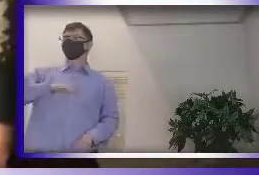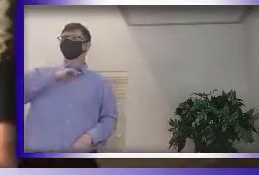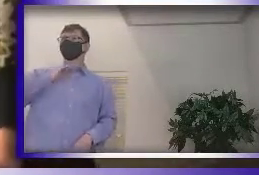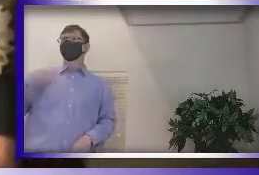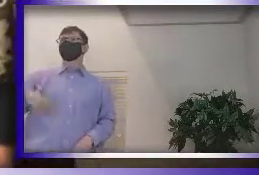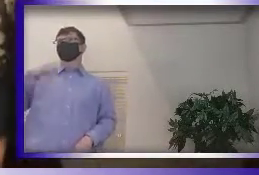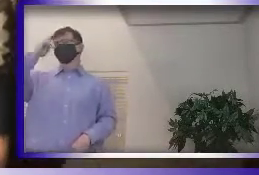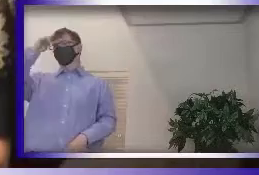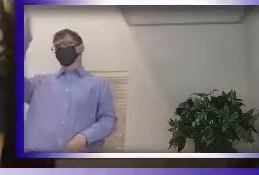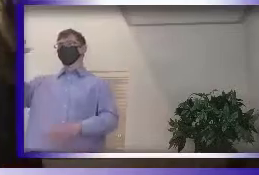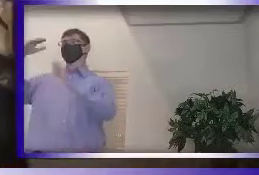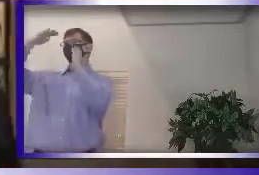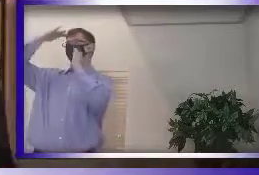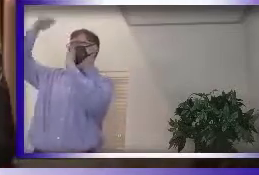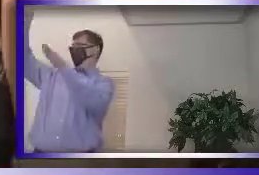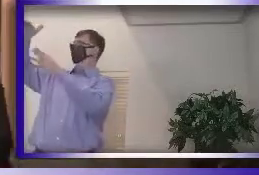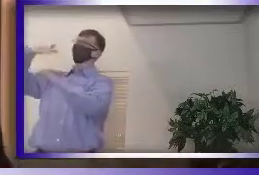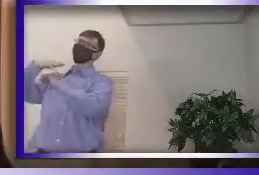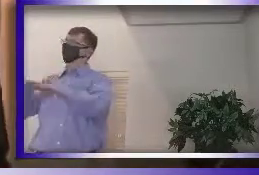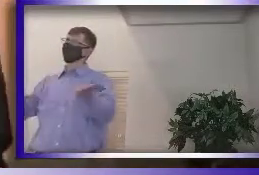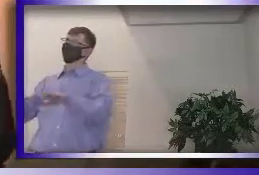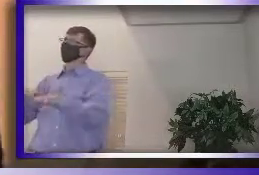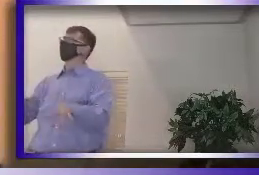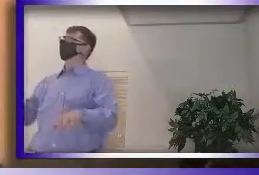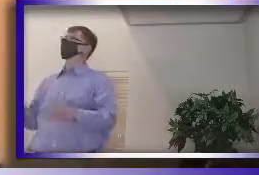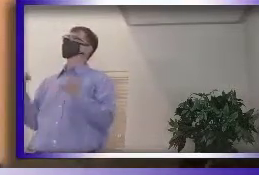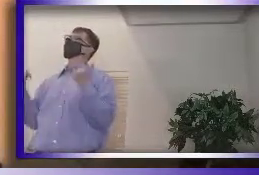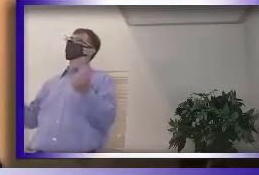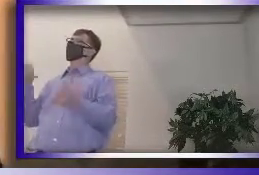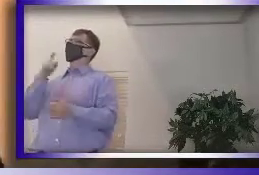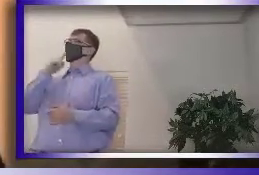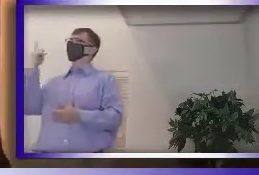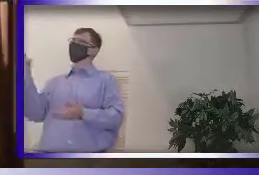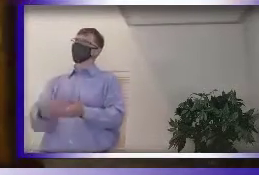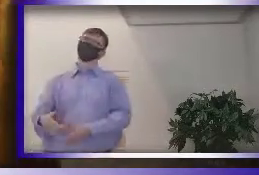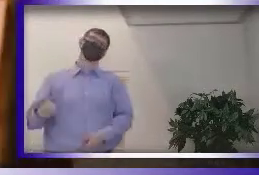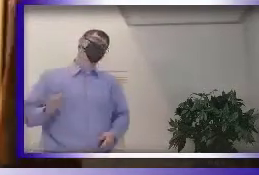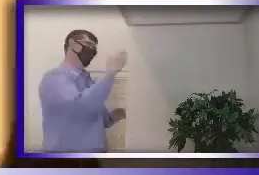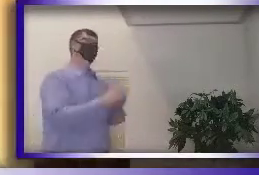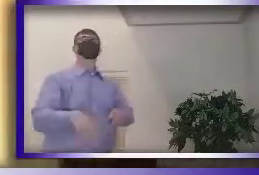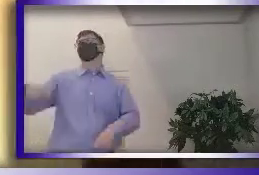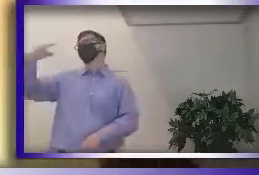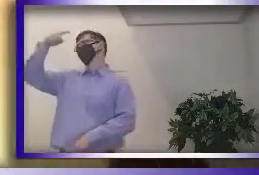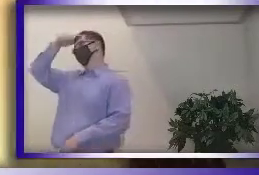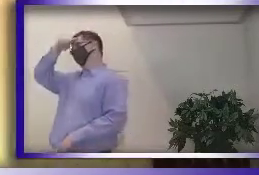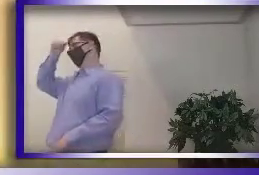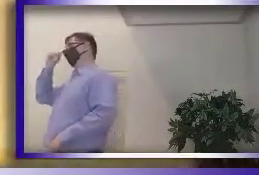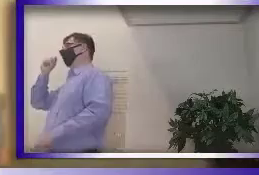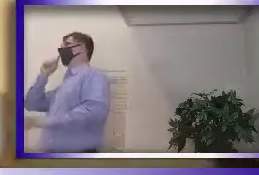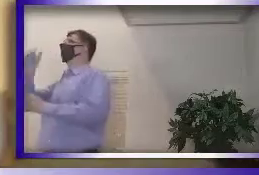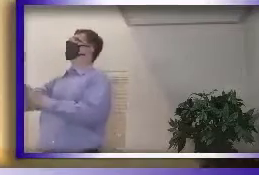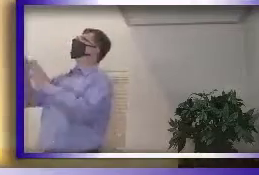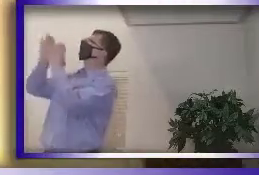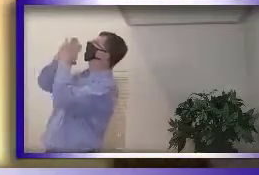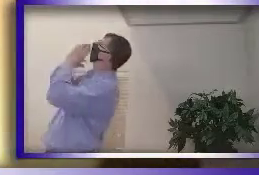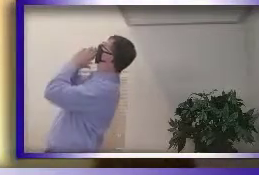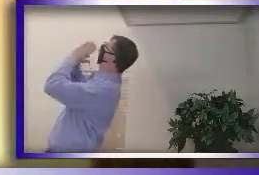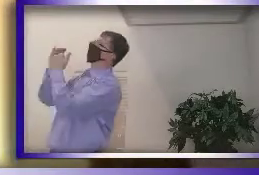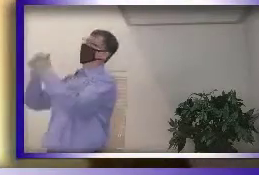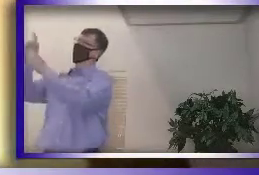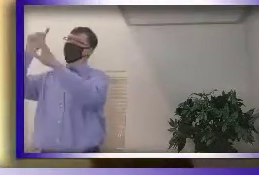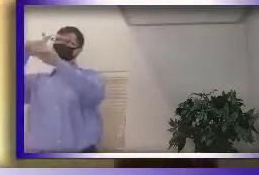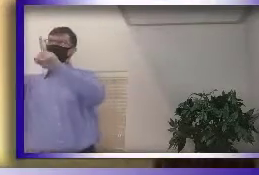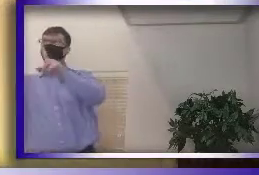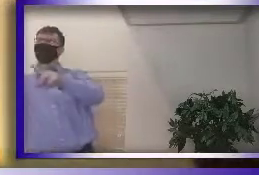us if we call it by the right name and the right gender. It, he, she, us, them takes too